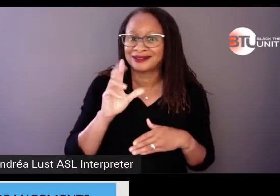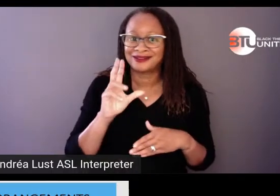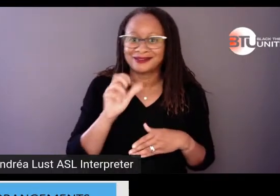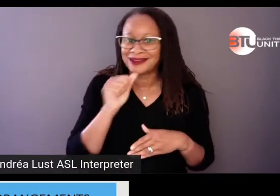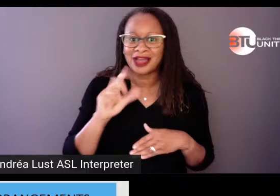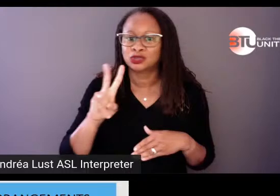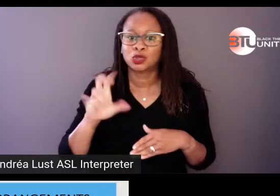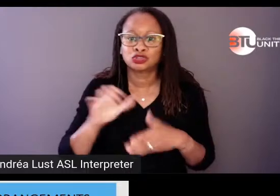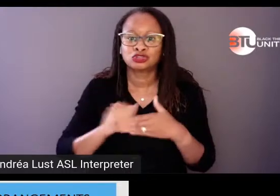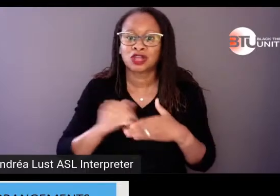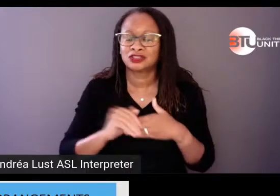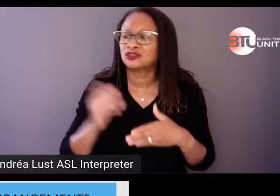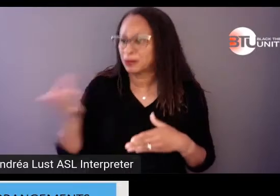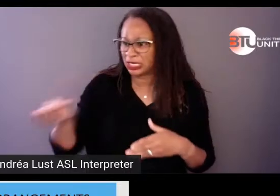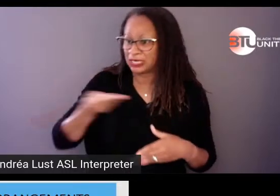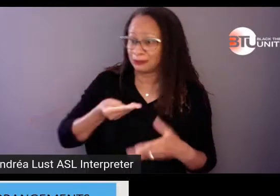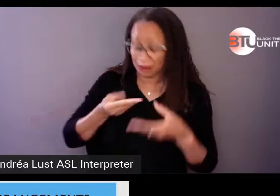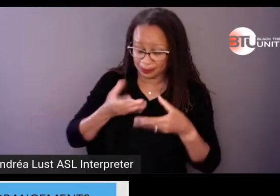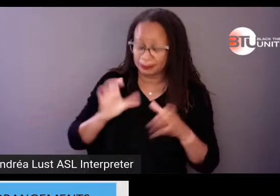$200 for me to turn it over to you.